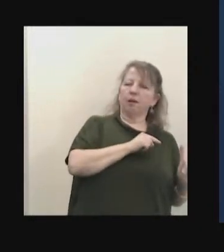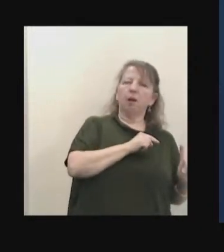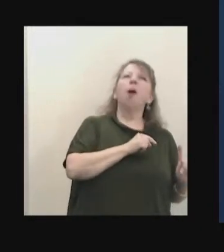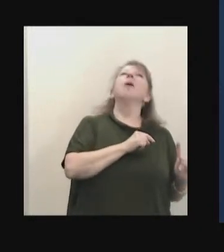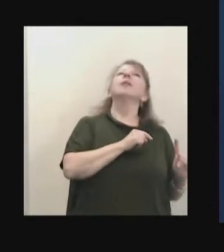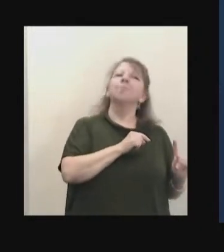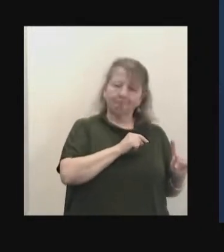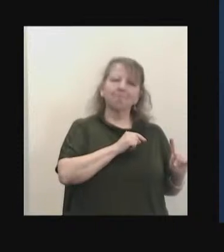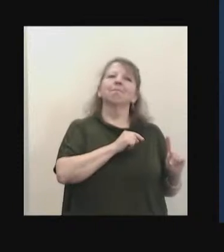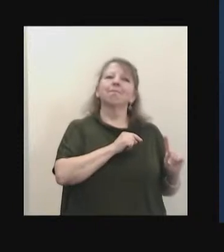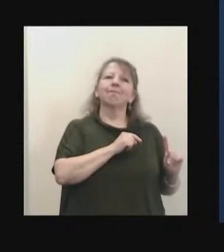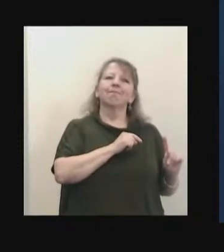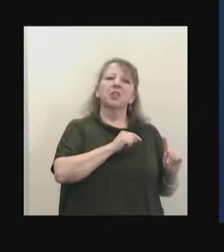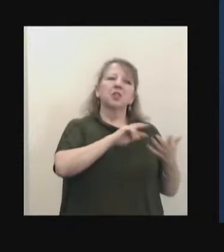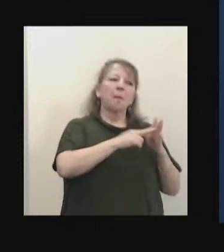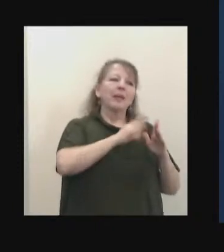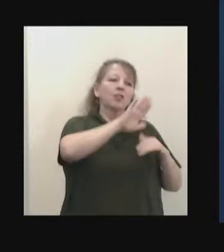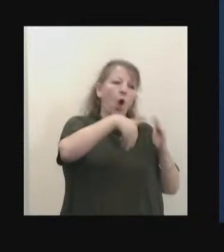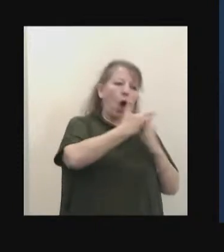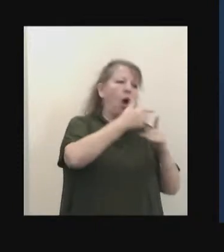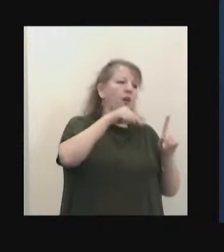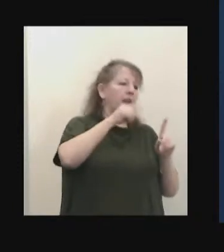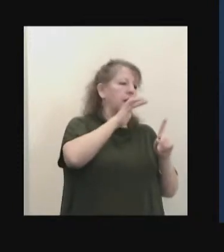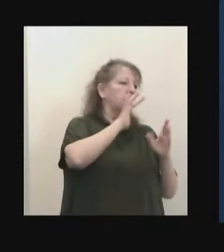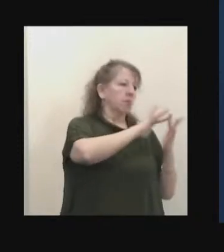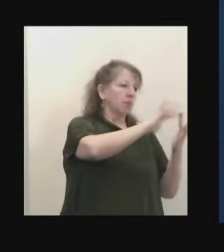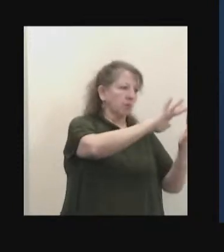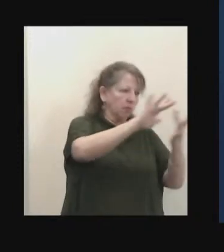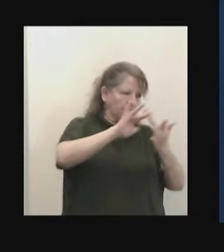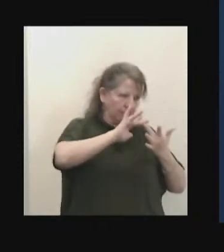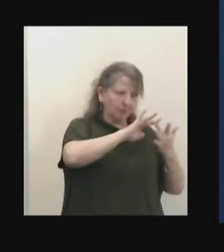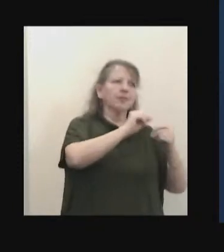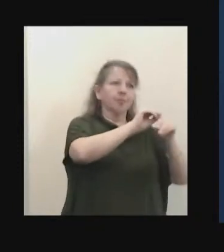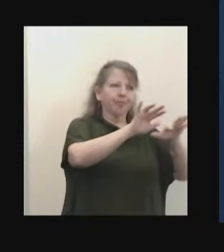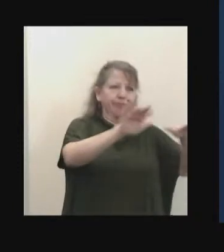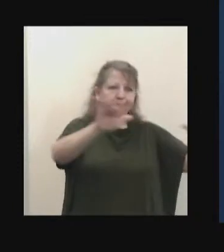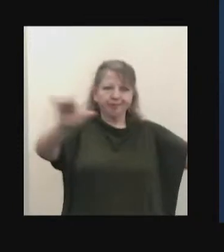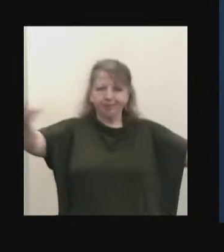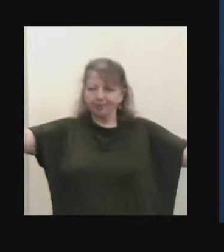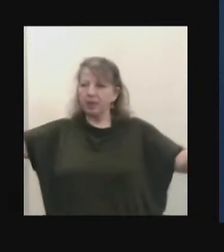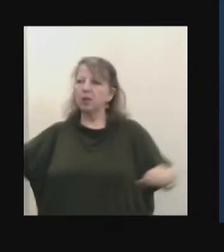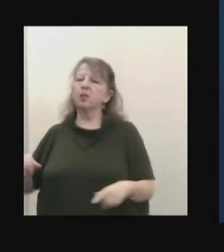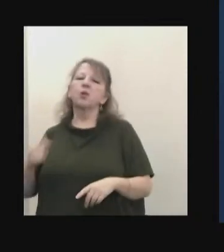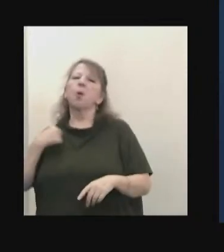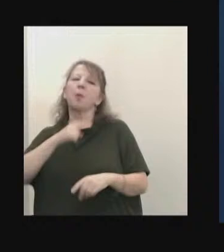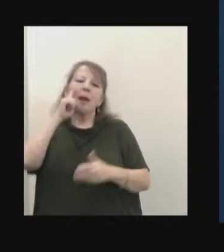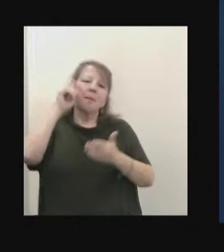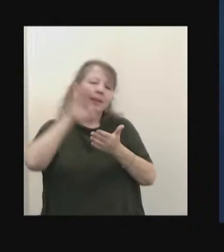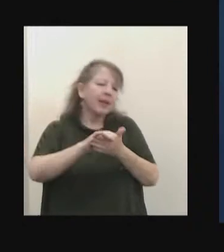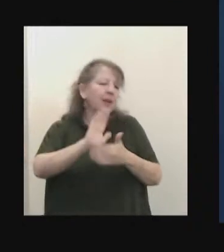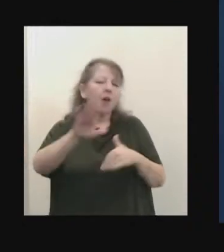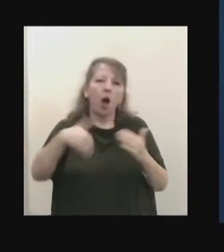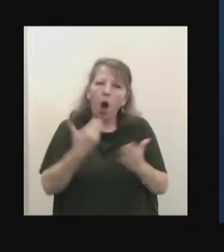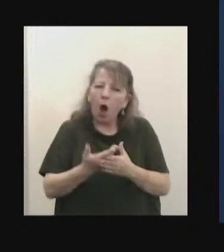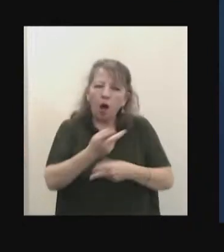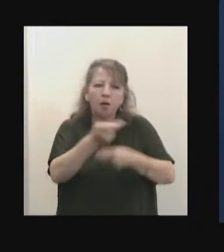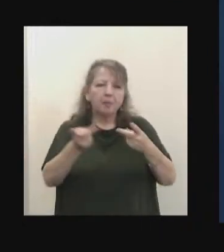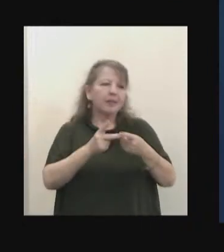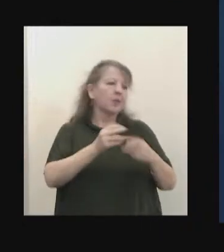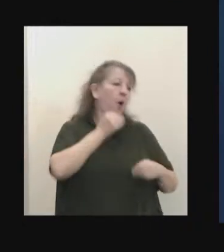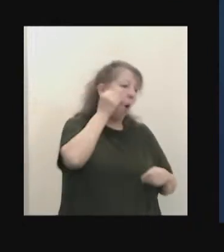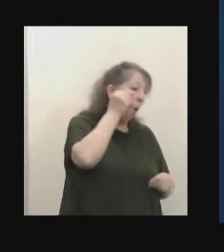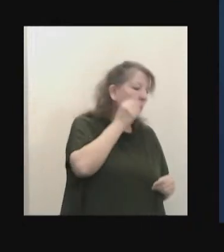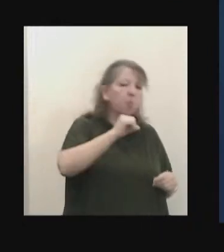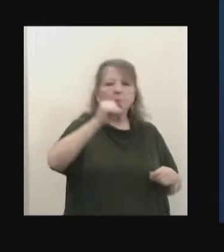we believe, in all different types of gatherings, in all different types of social venues. Restaurants, bars, people's homes, you name